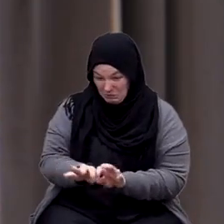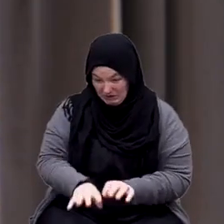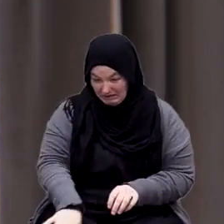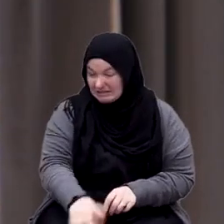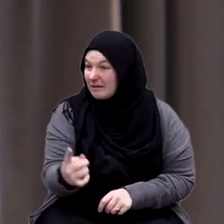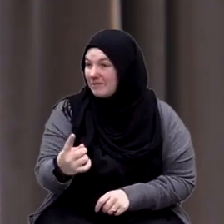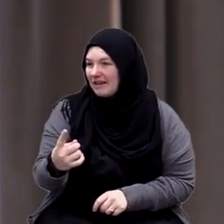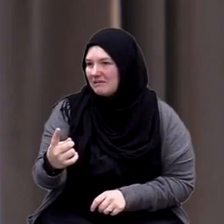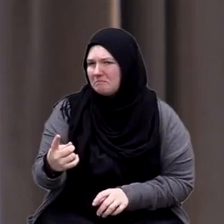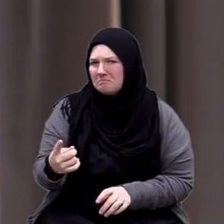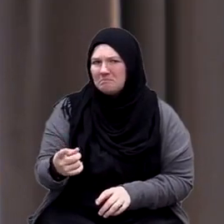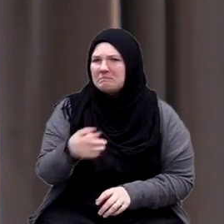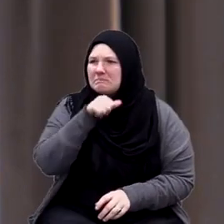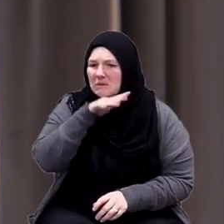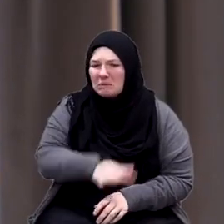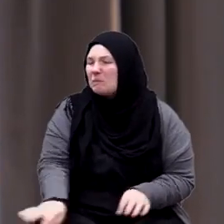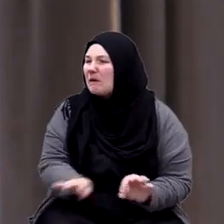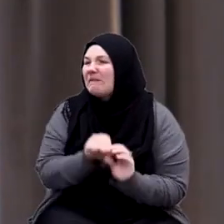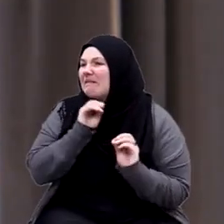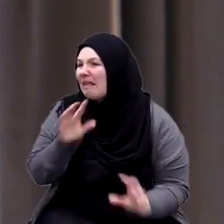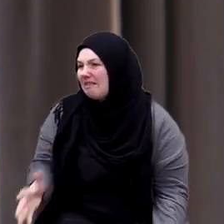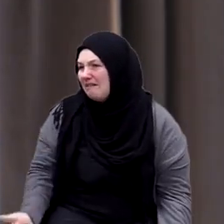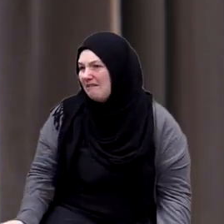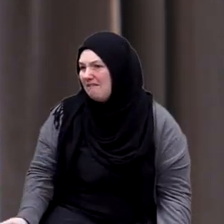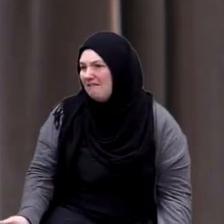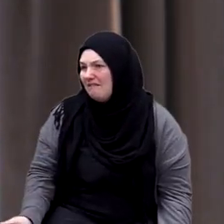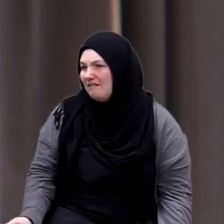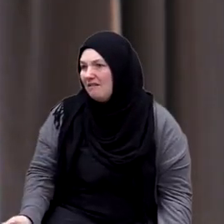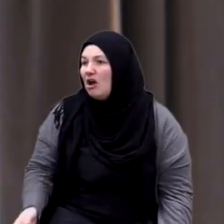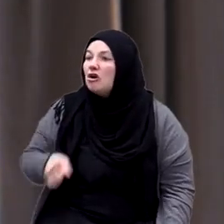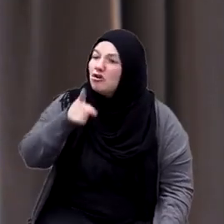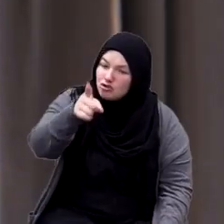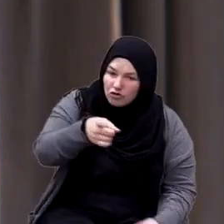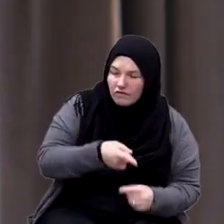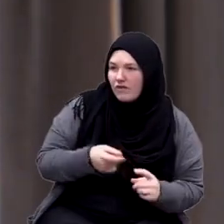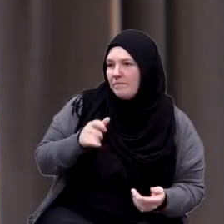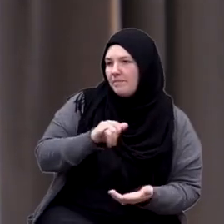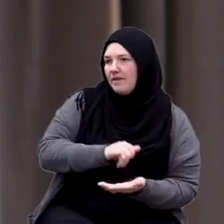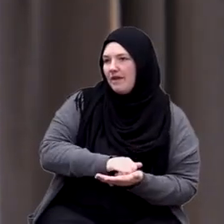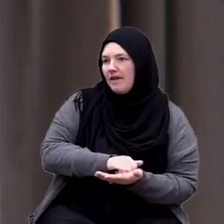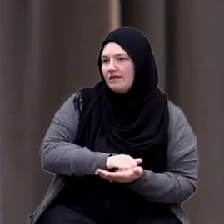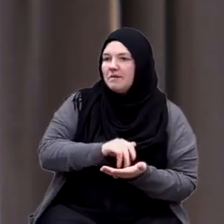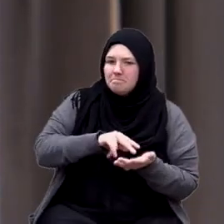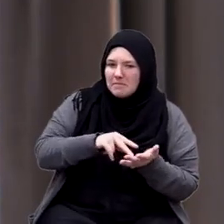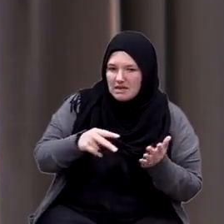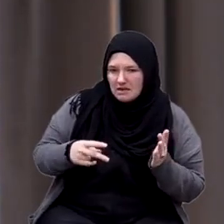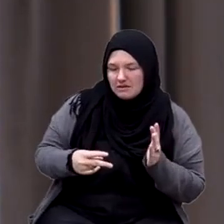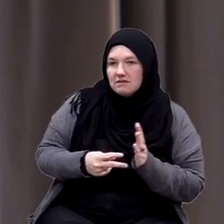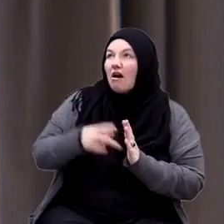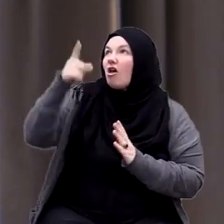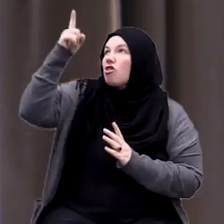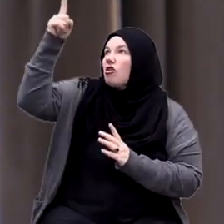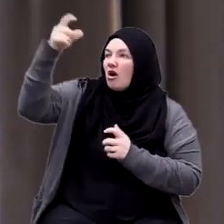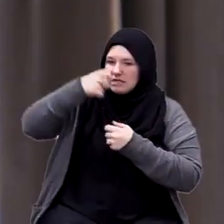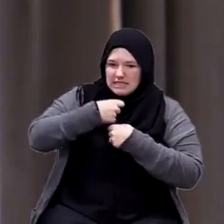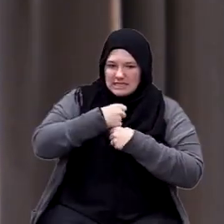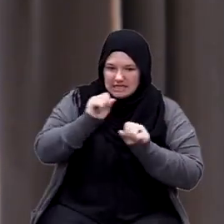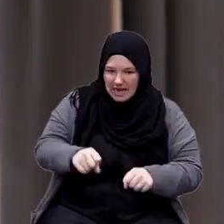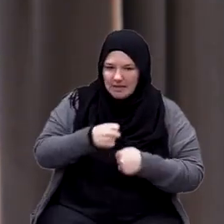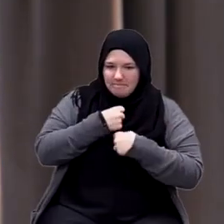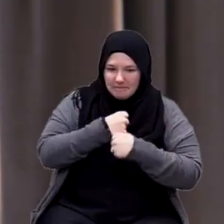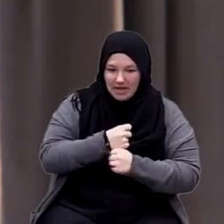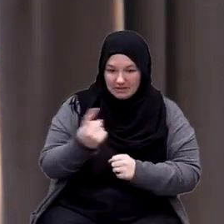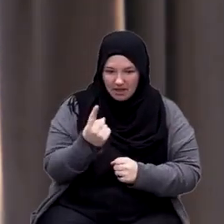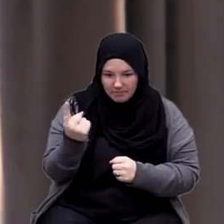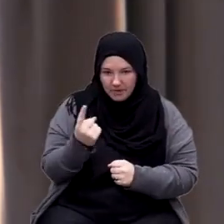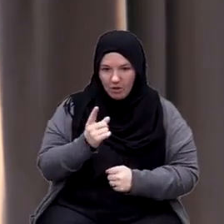To recognize that whoever created them is a great one. He is the greatest, subhanahu wa